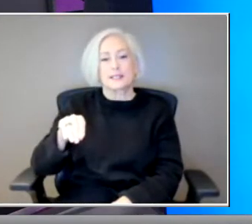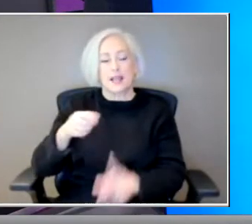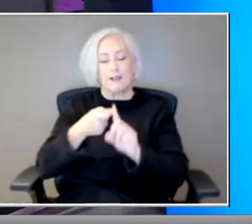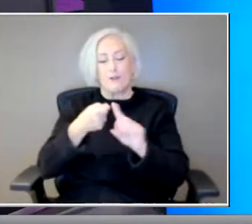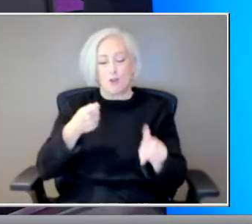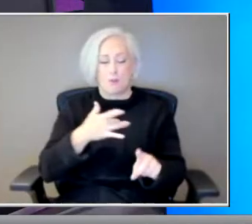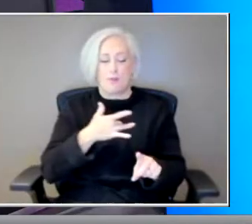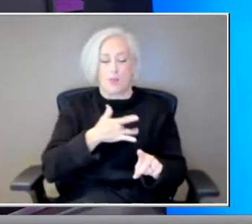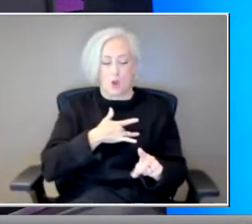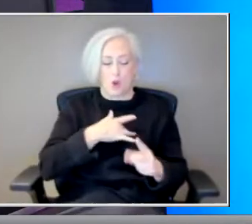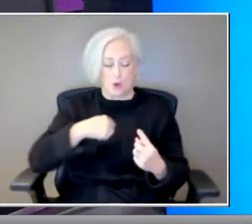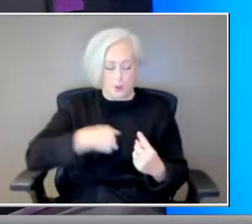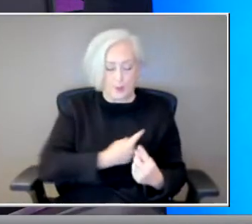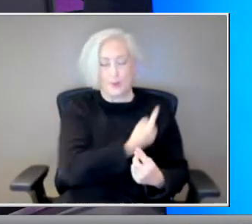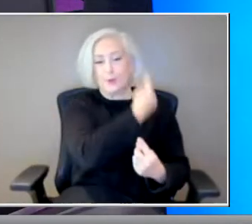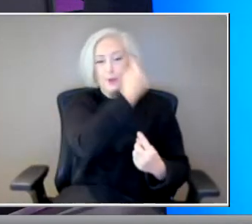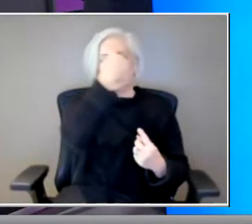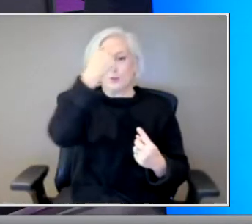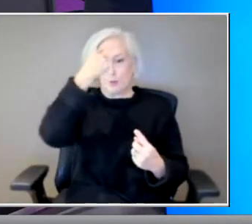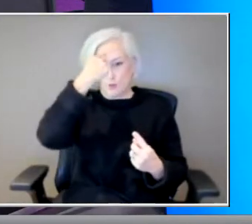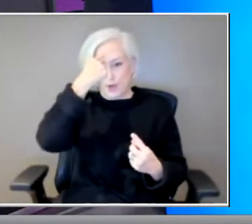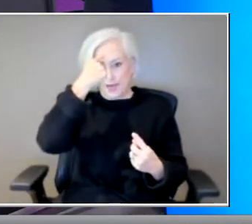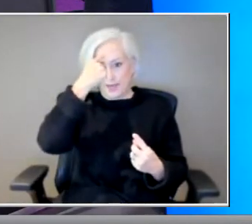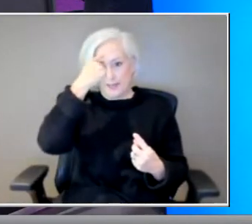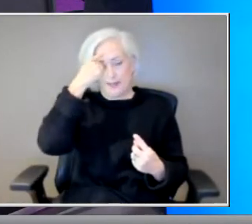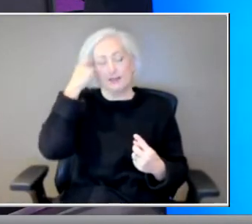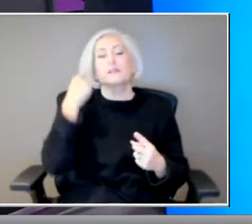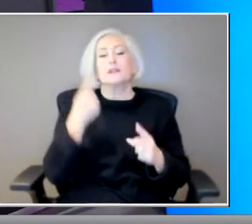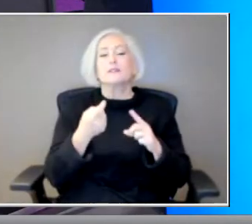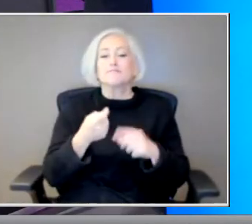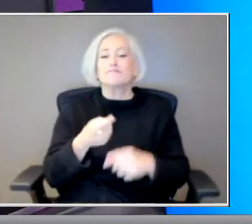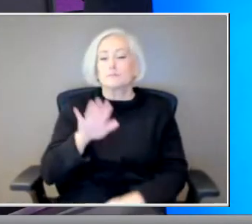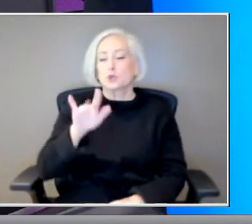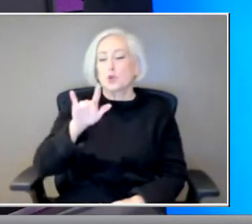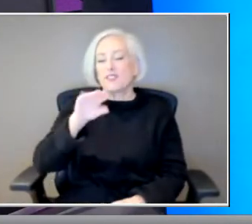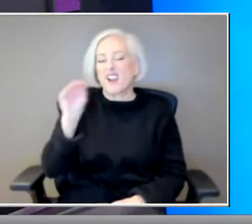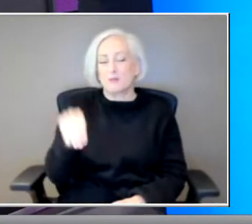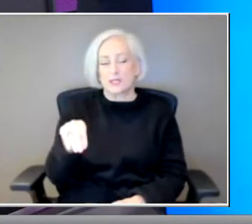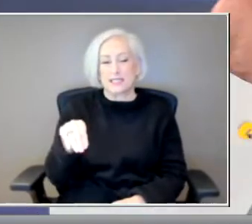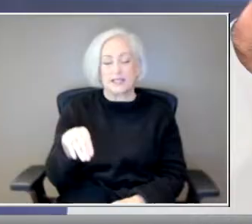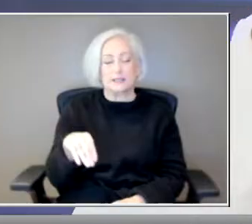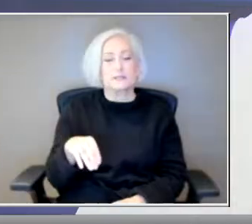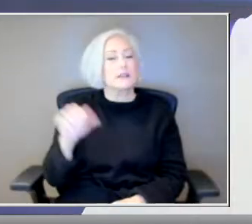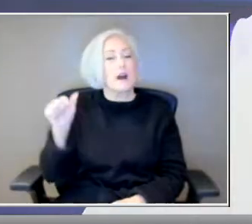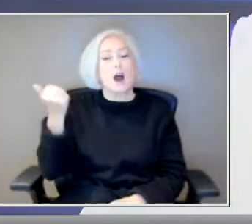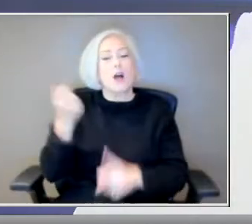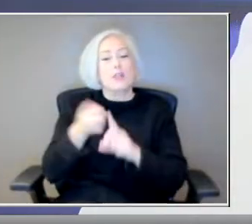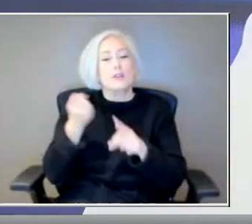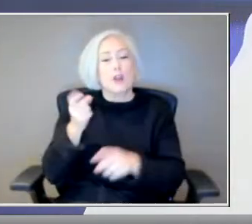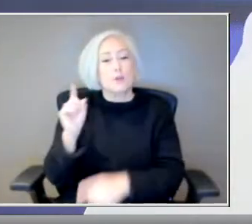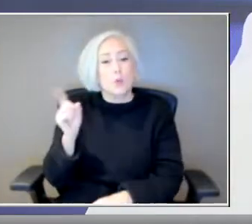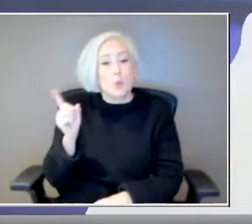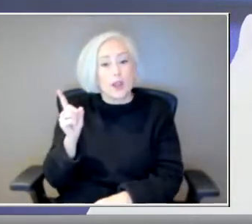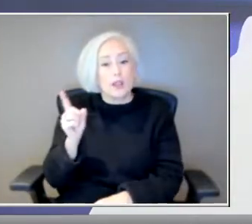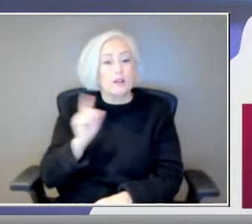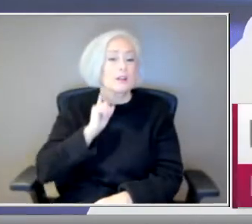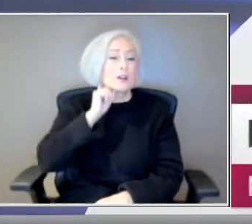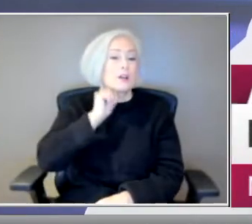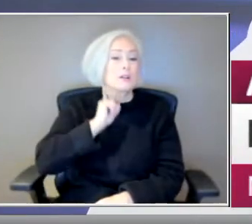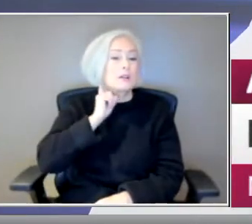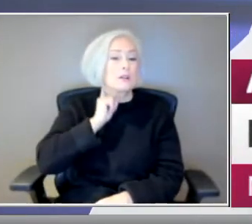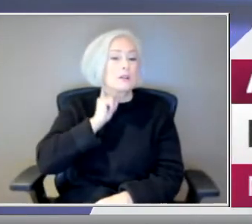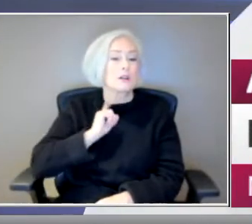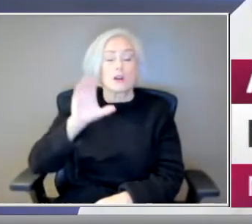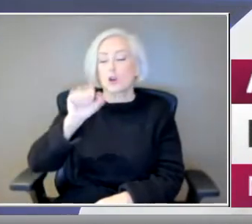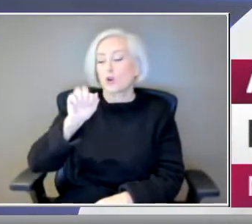those things those jelly blobs you remove came from the heart. Yeah. Where do the other ones come from? If people have plaque in their carotid arteries, Okay.